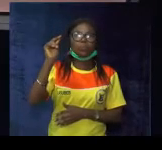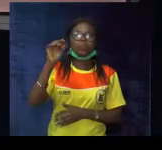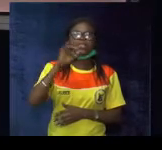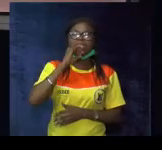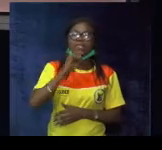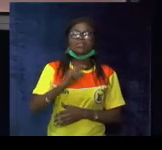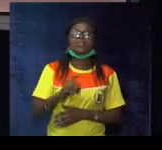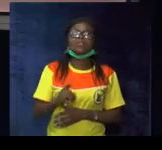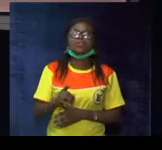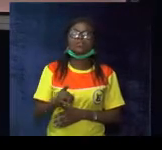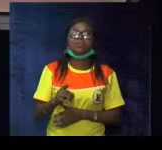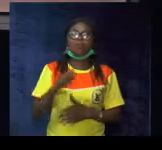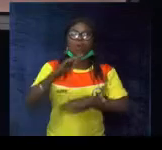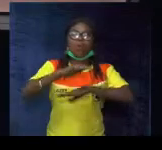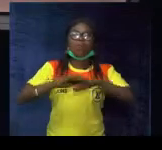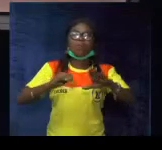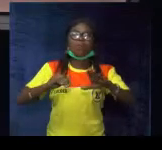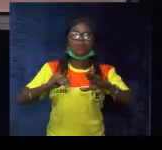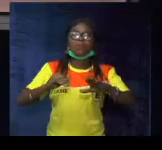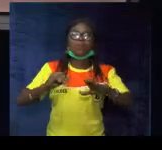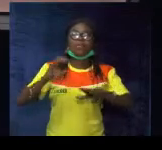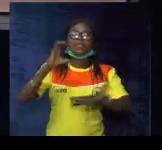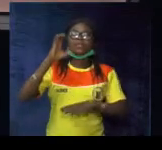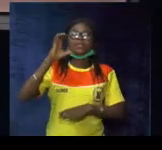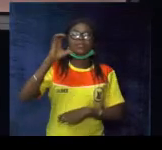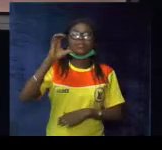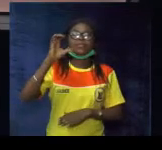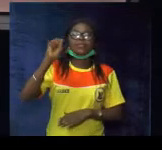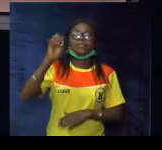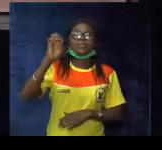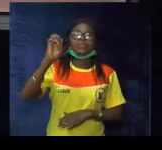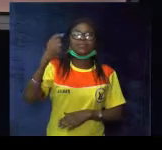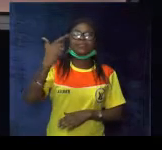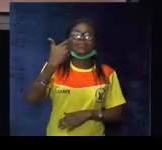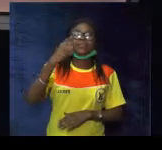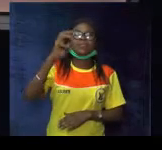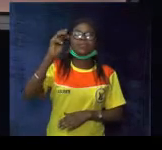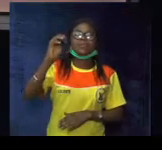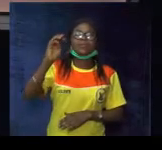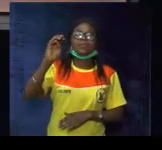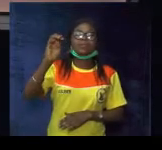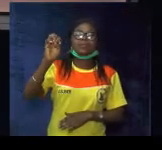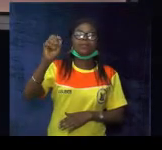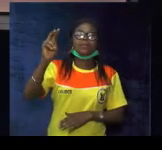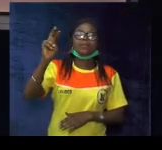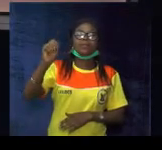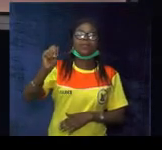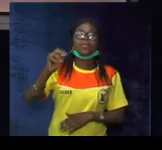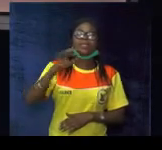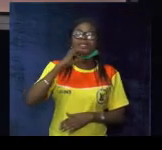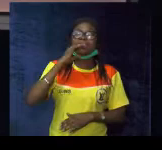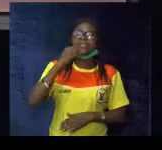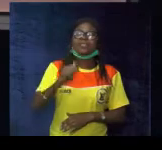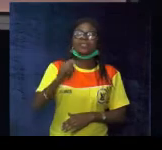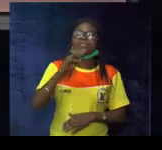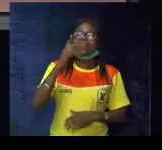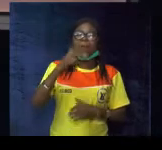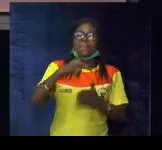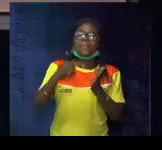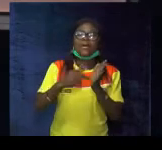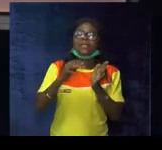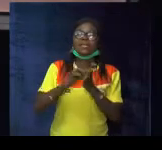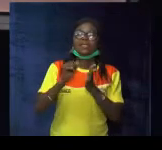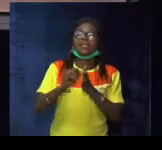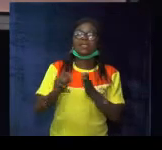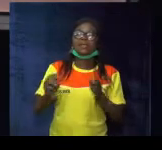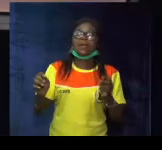sector. It's actually a segment, because a segment is a part that is bounded by a